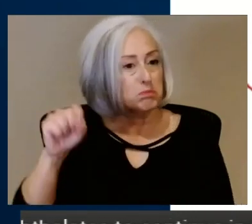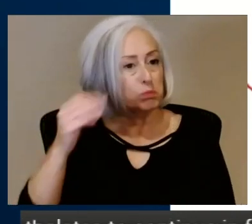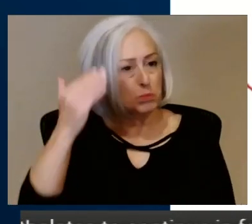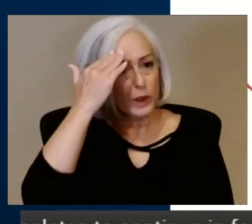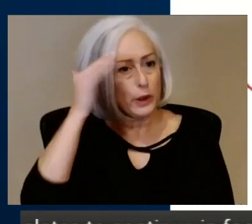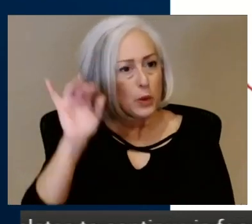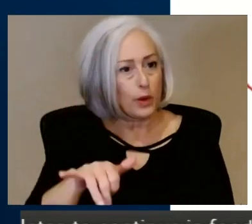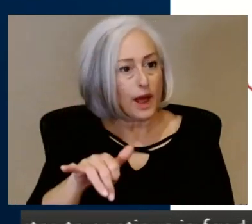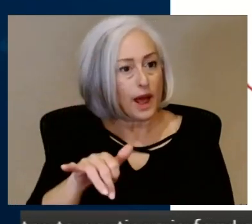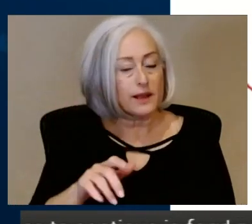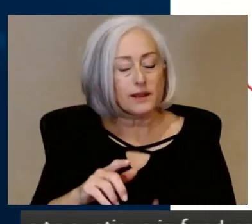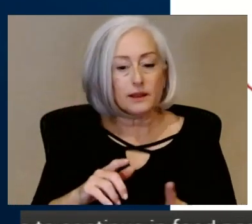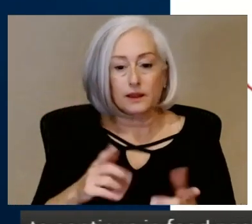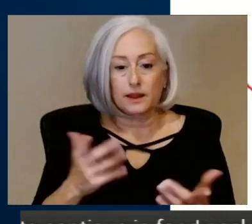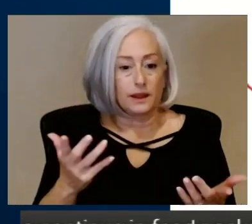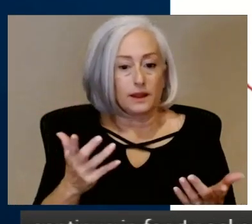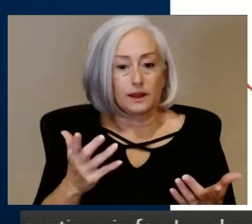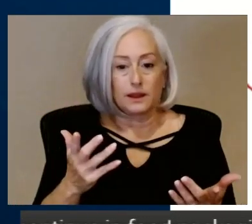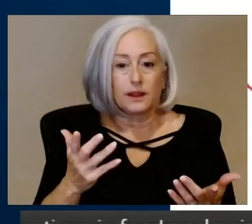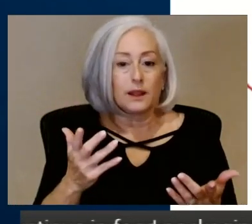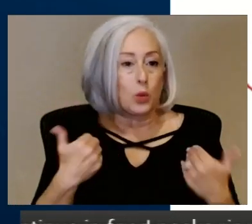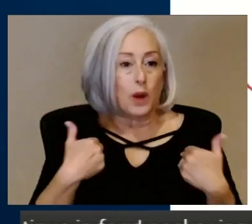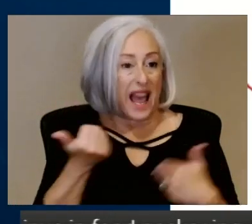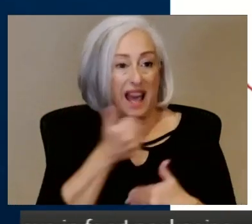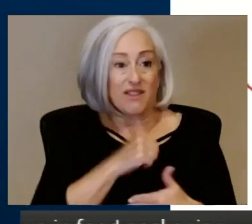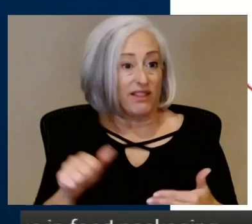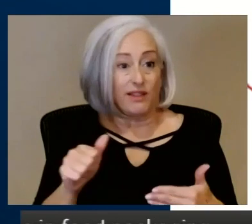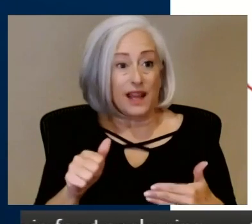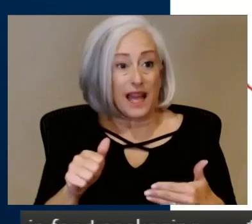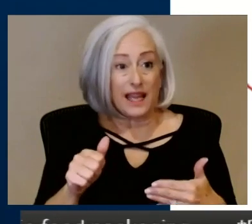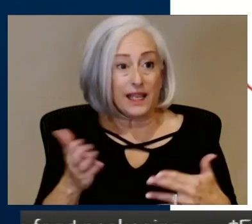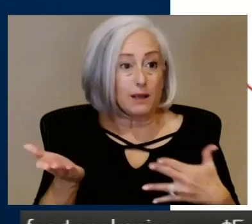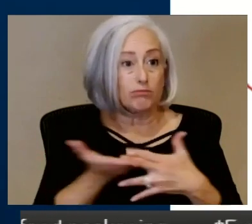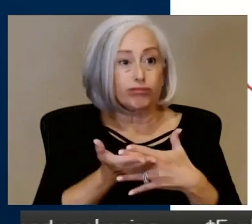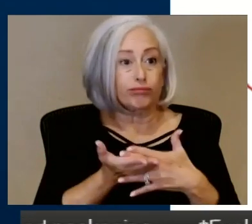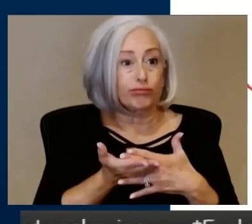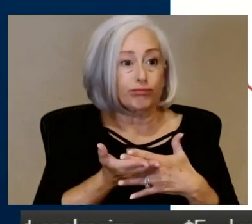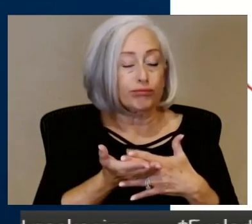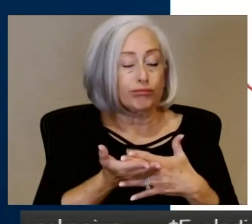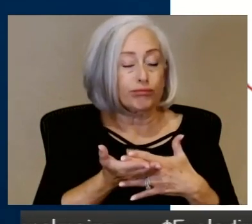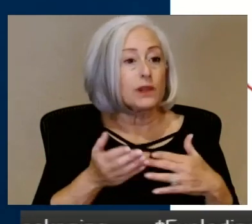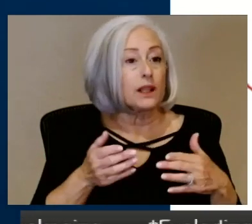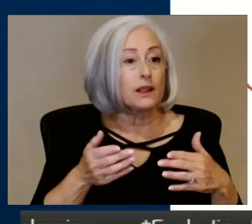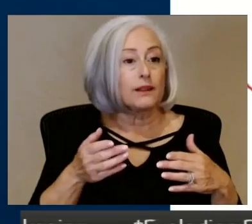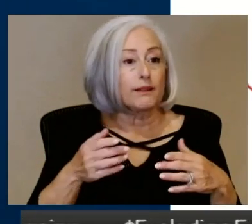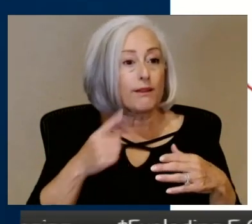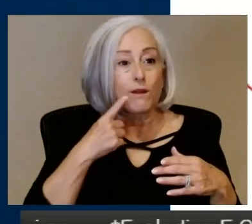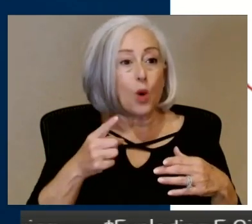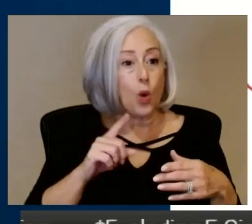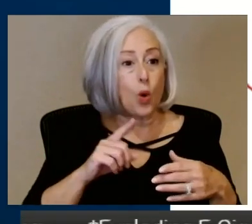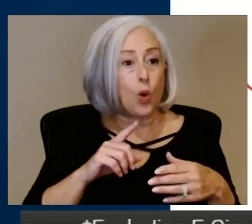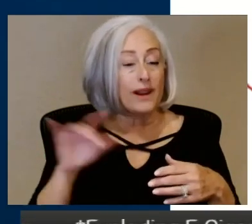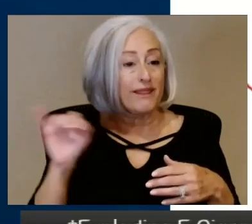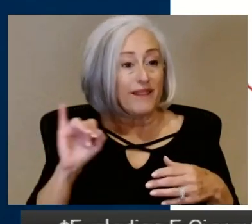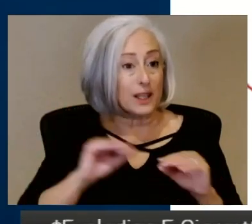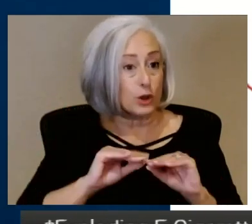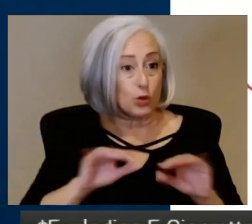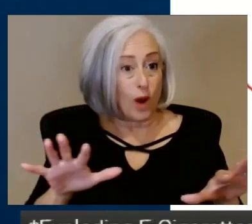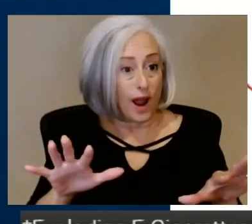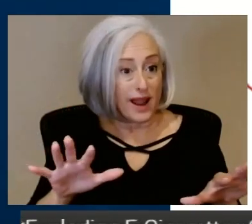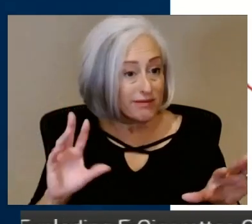know that we have any breaks on this infection, wave at this point. And so it's